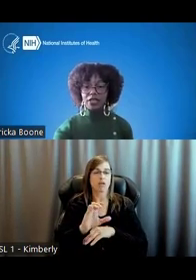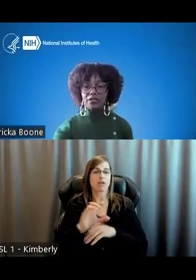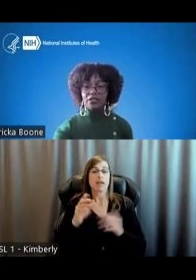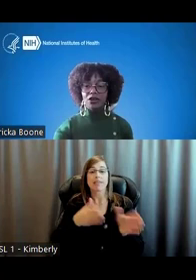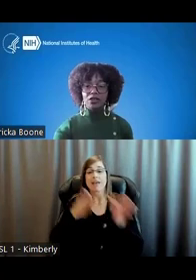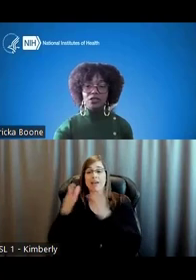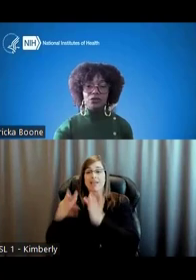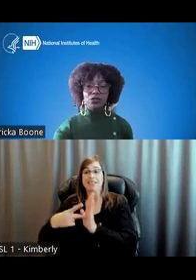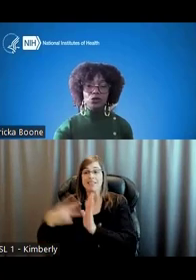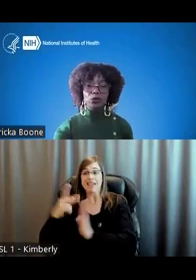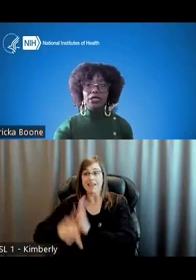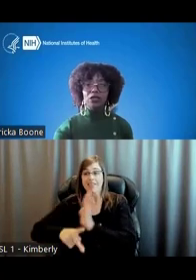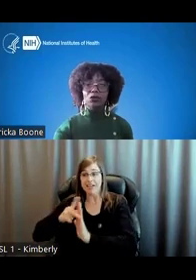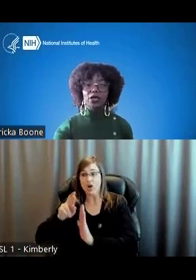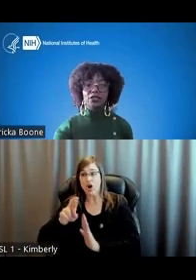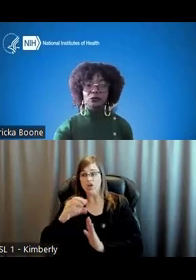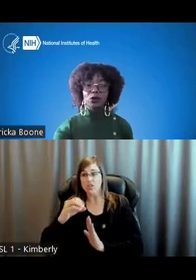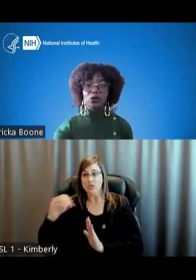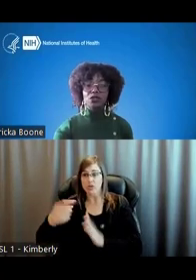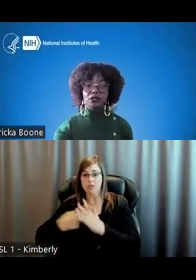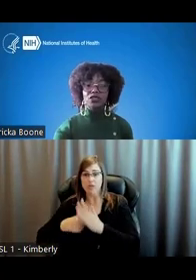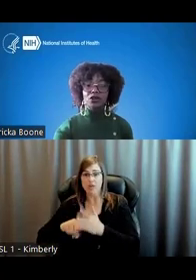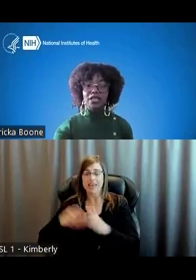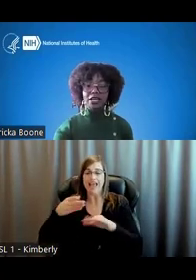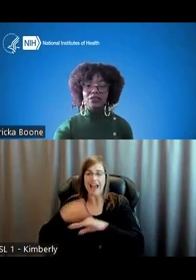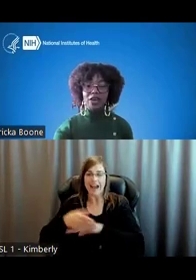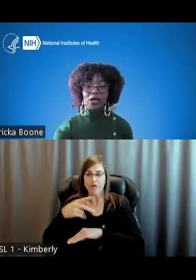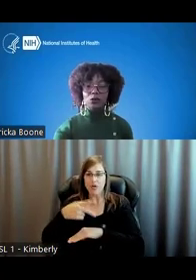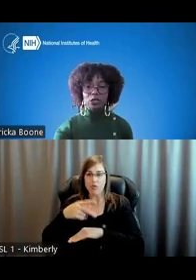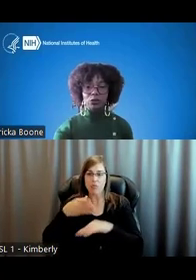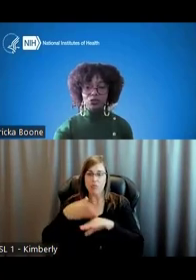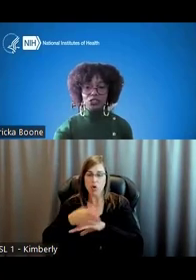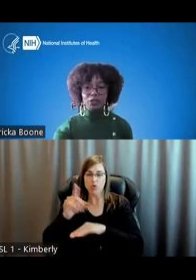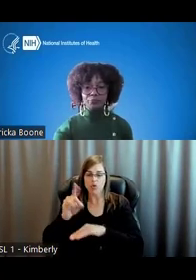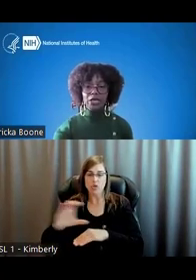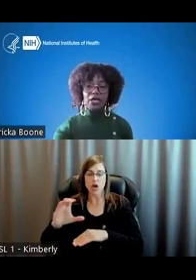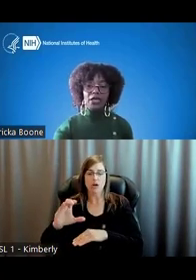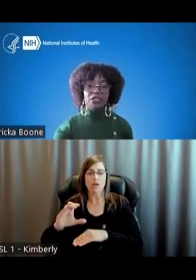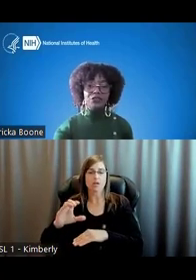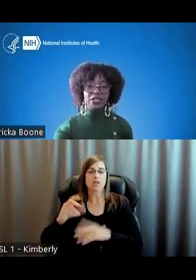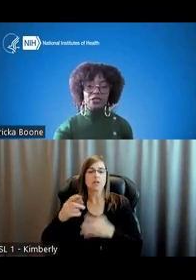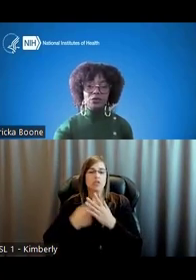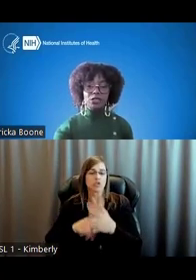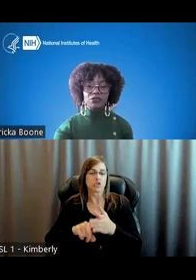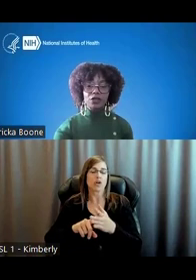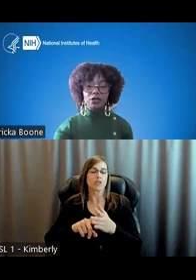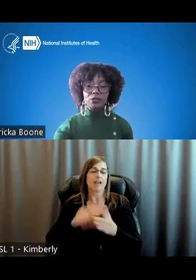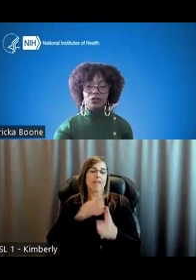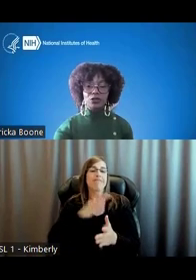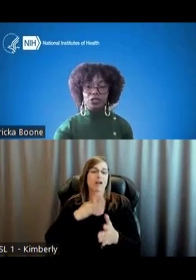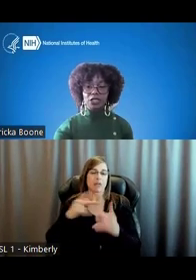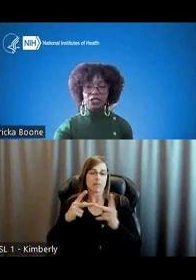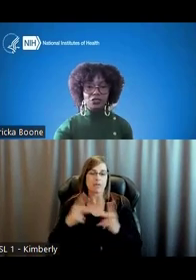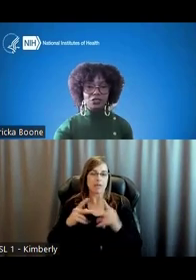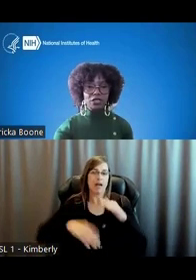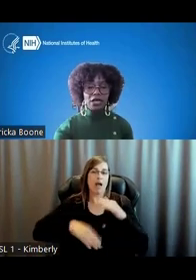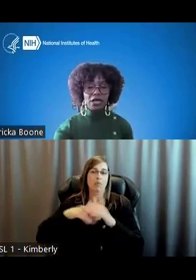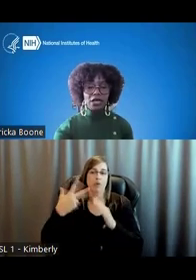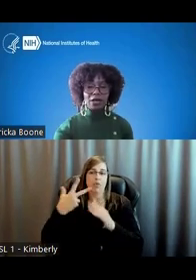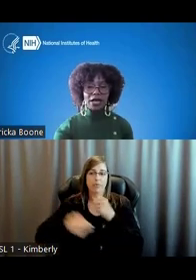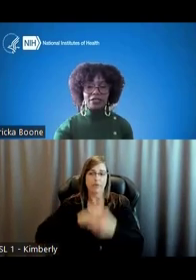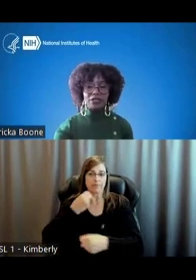second phase, the R00, beginning once the postdoc starts a faculty position. And this phase can be for up to